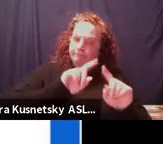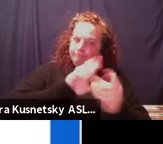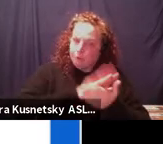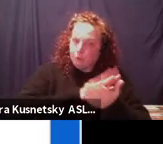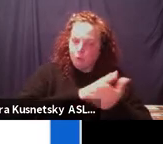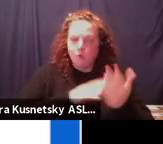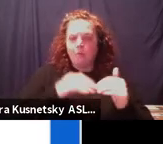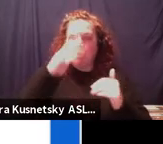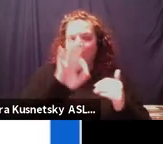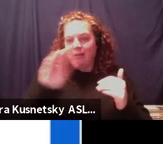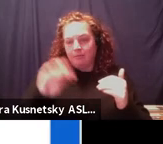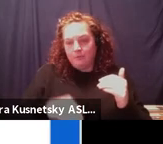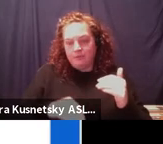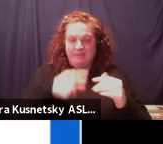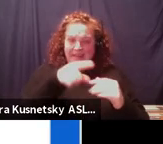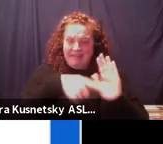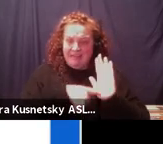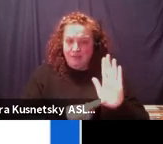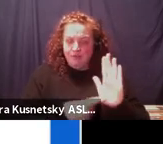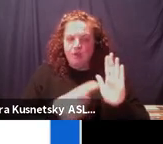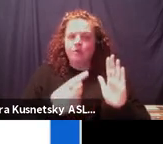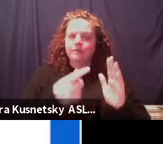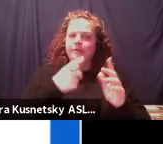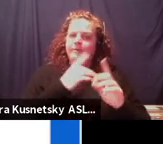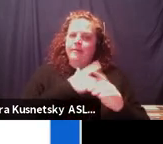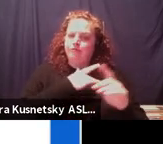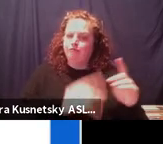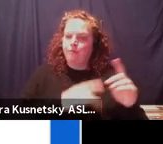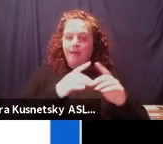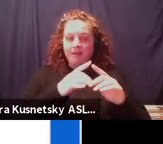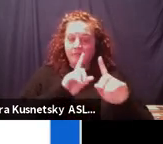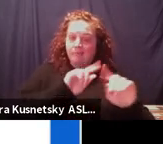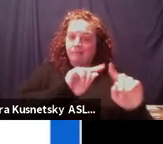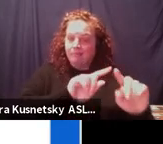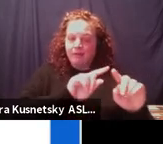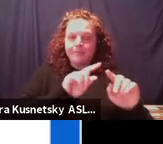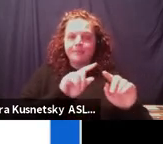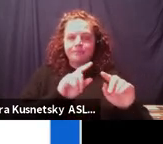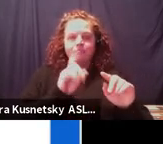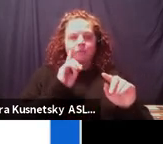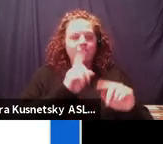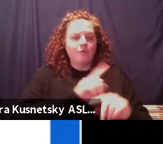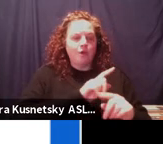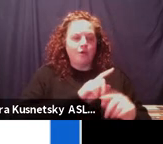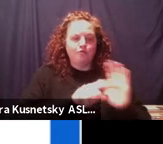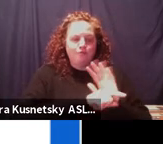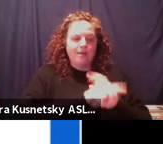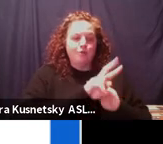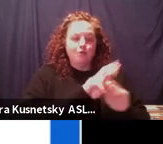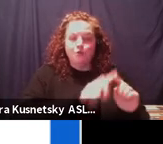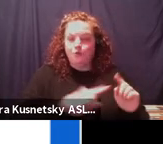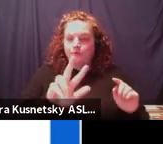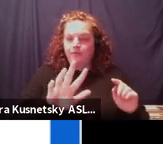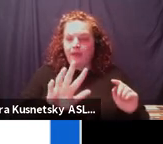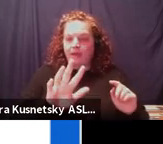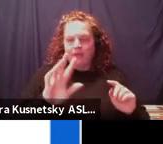data demonstrates the trend of students and their attendance being highest in grades 2 through 5 and lower in the early